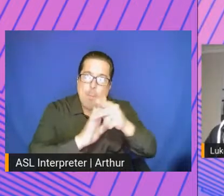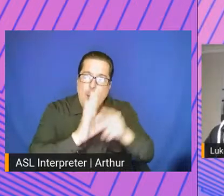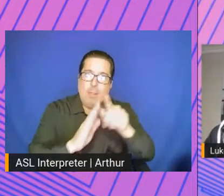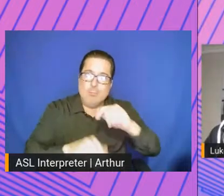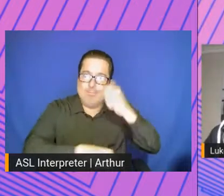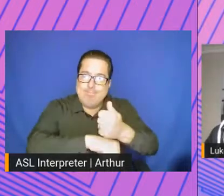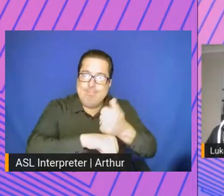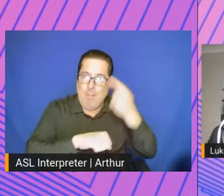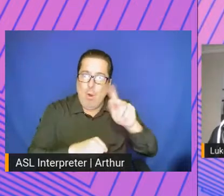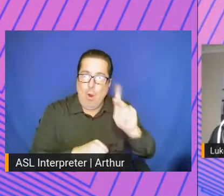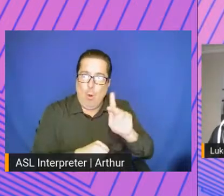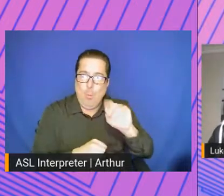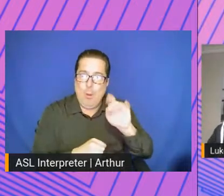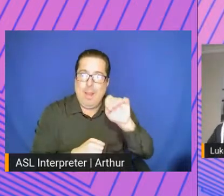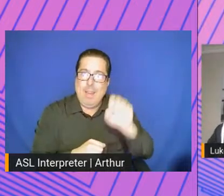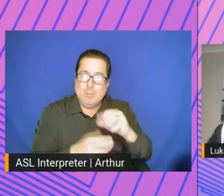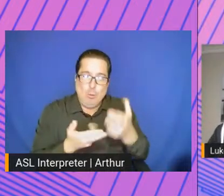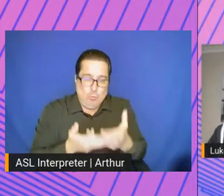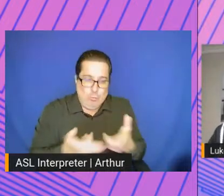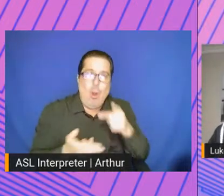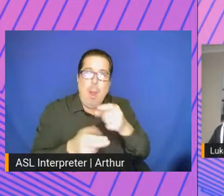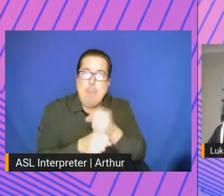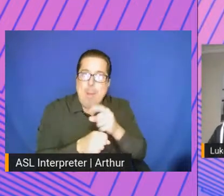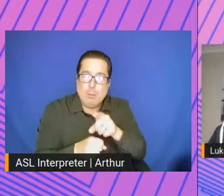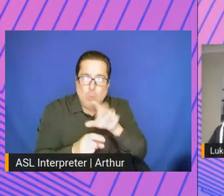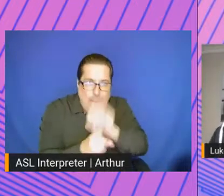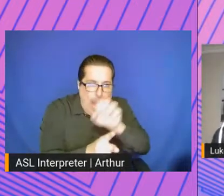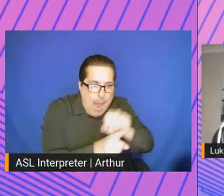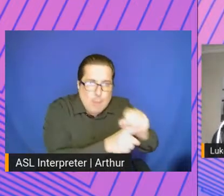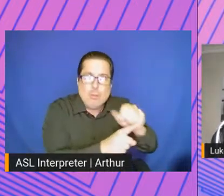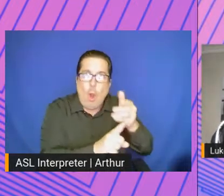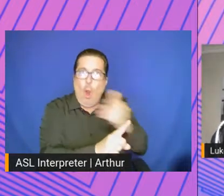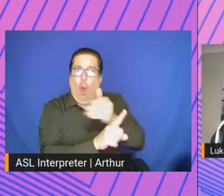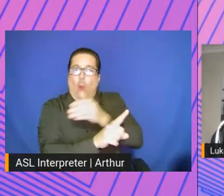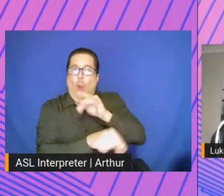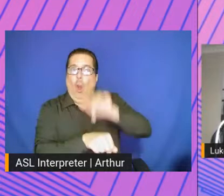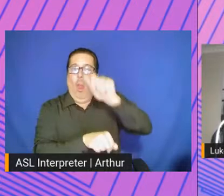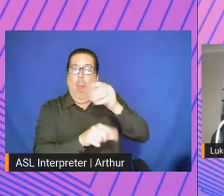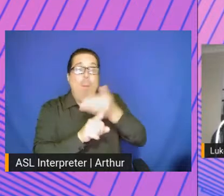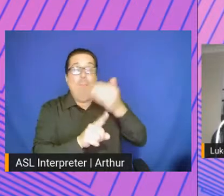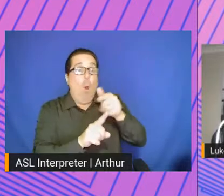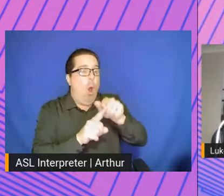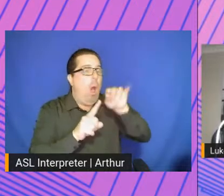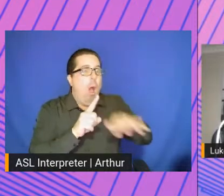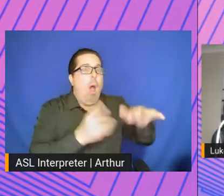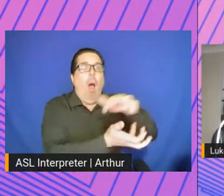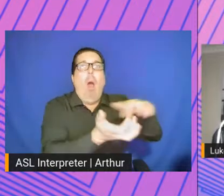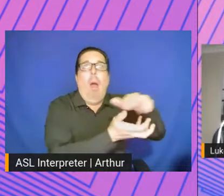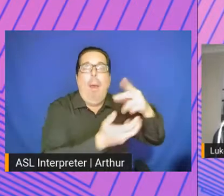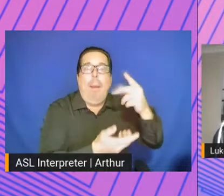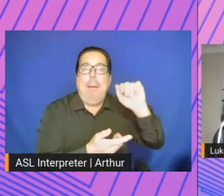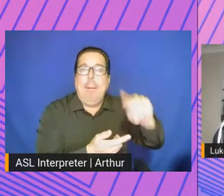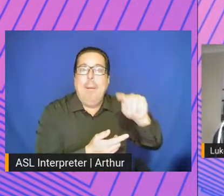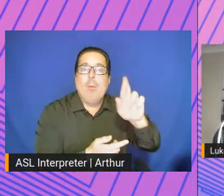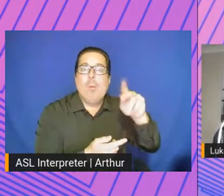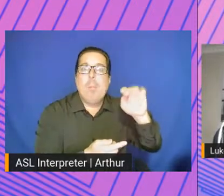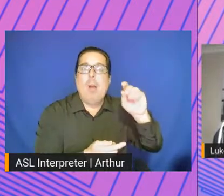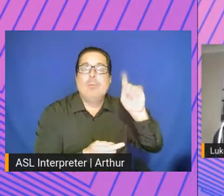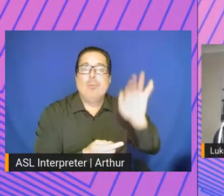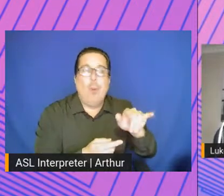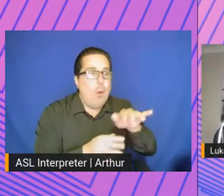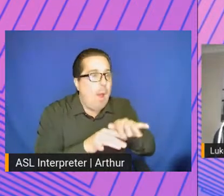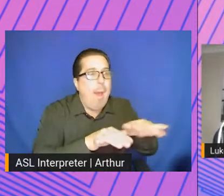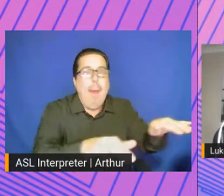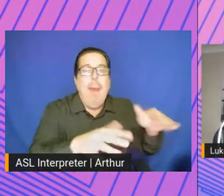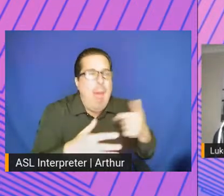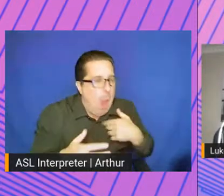for your Kubernetes resources. And this makes you catch things early on before it even ends up in the Git repository where you might be,